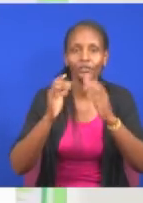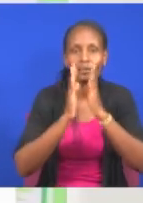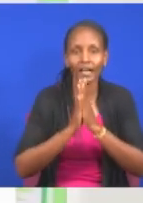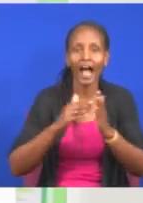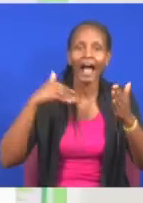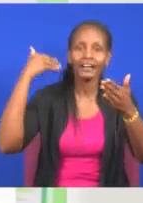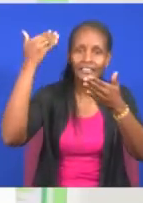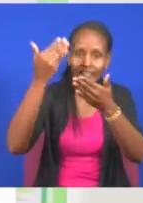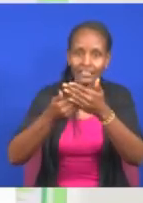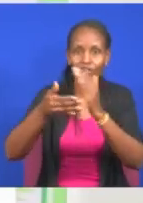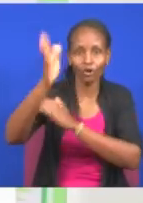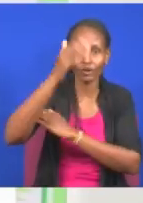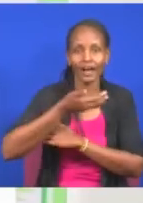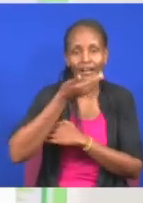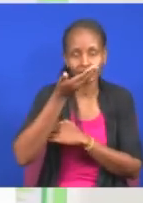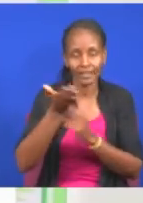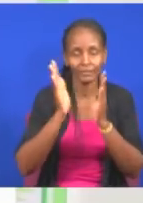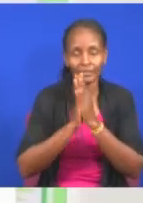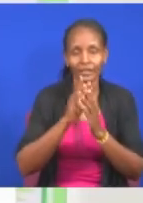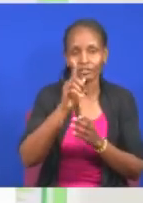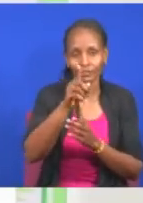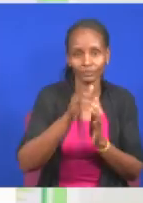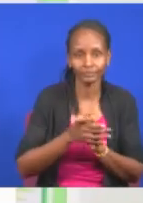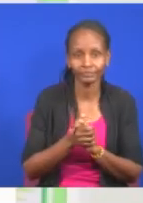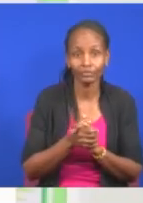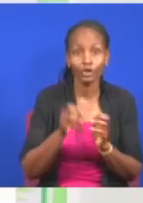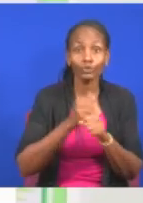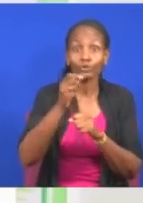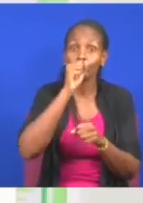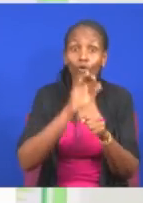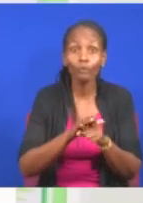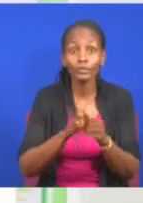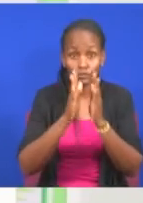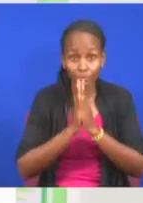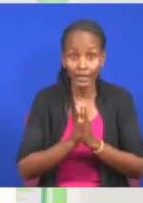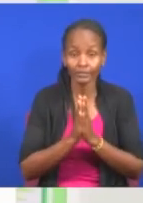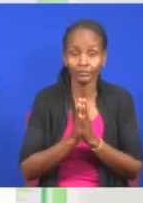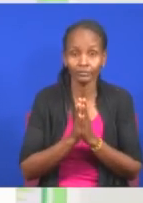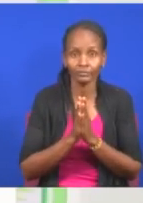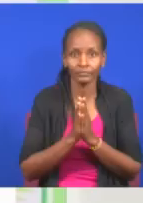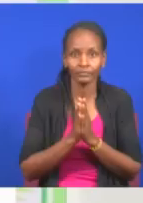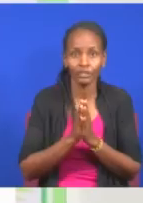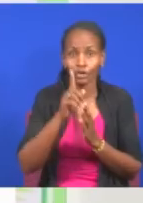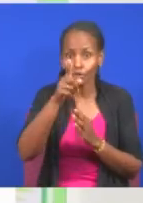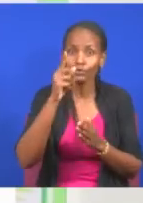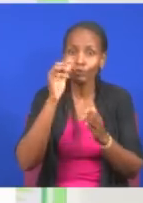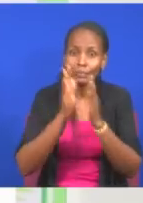God answers our prayer. So do you promise, boys and girls, to pray? What will you pray